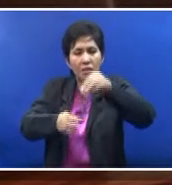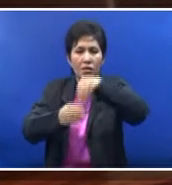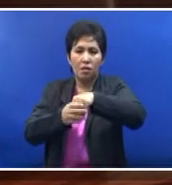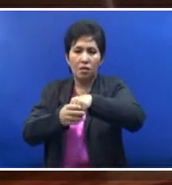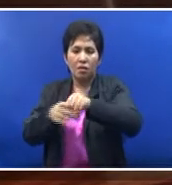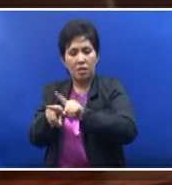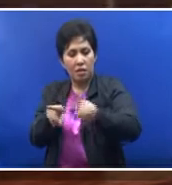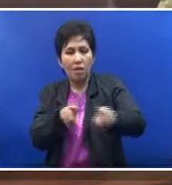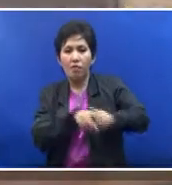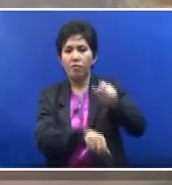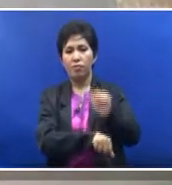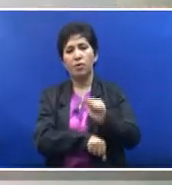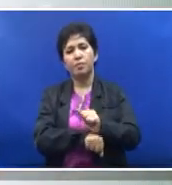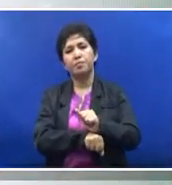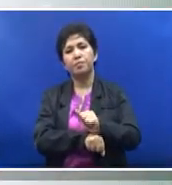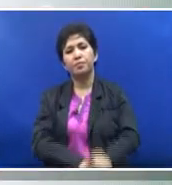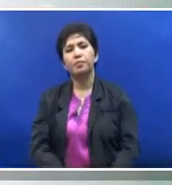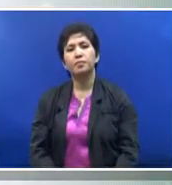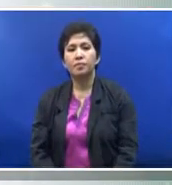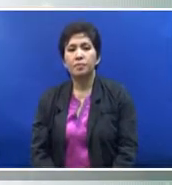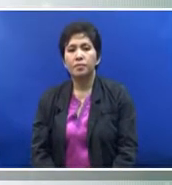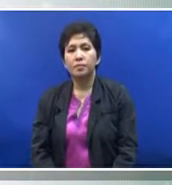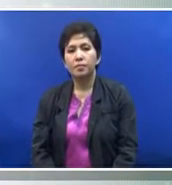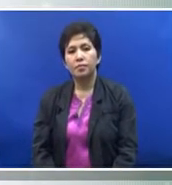written work. Okay.